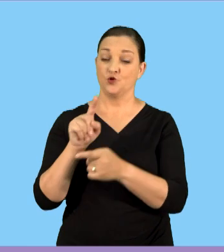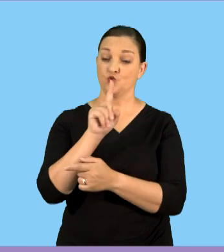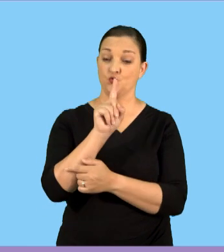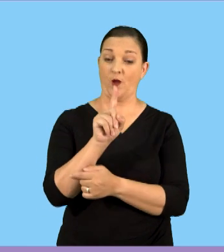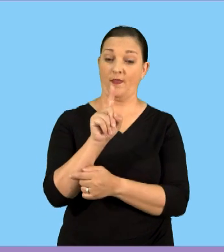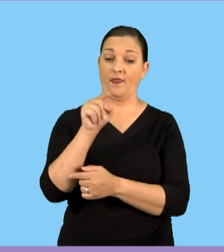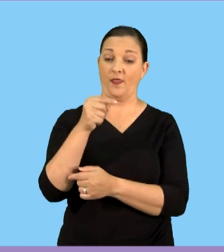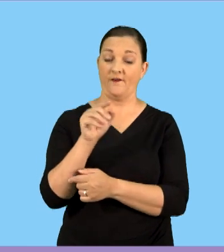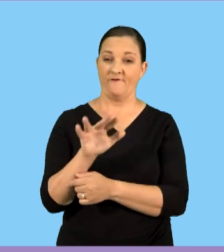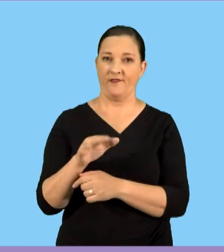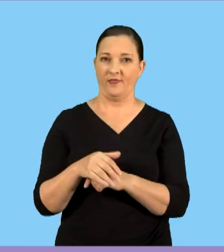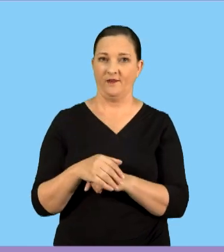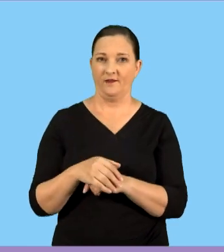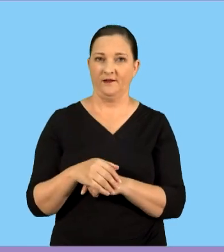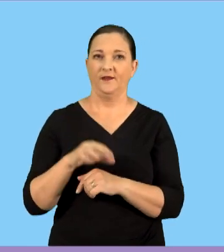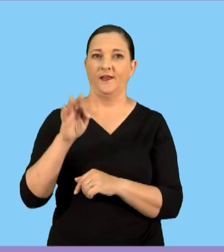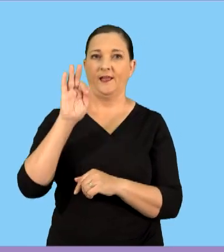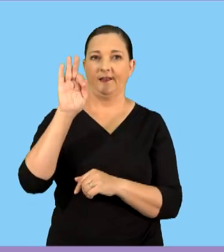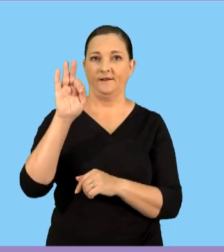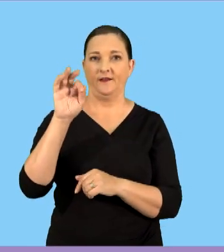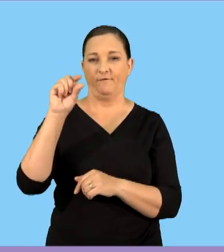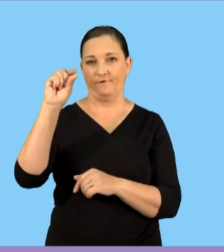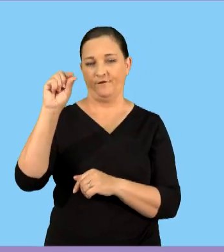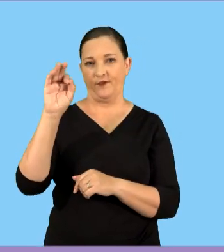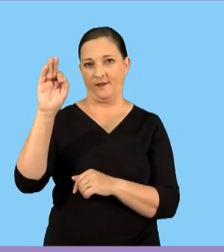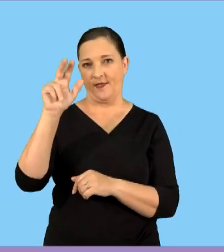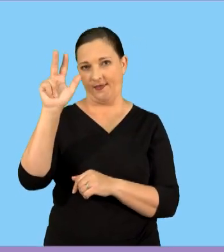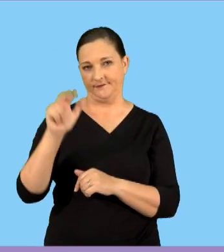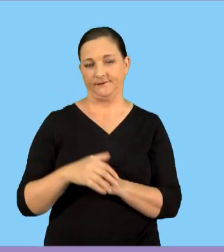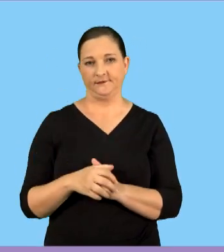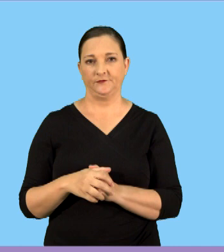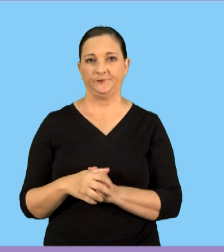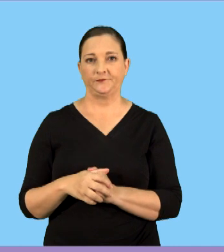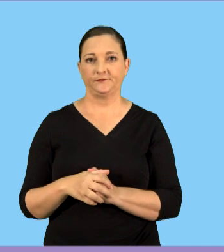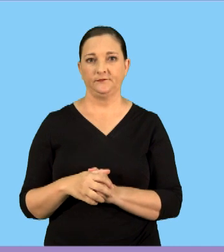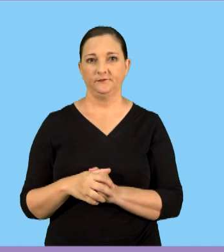1 and 1/5, and we have the f exponent 8.